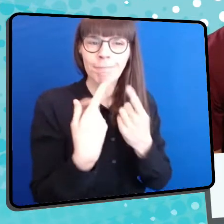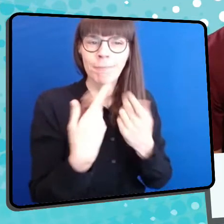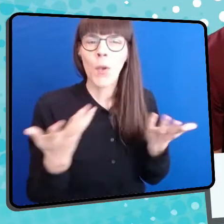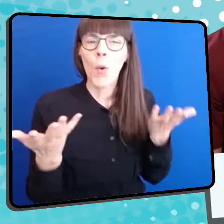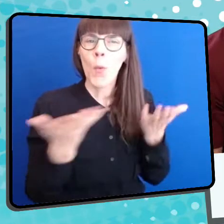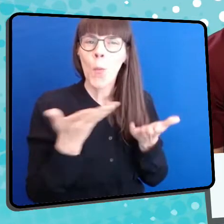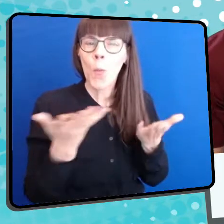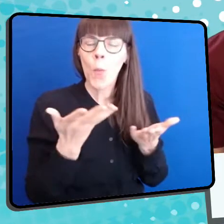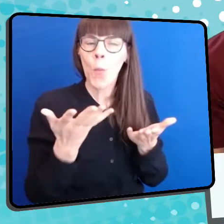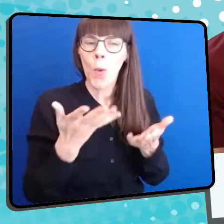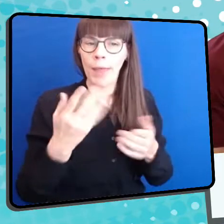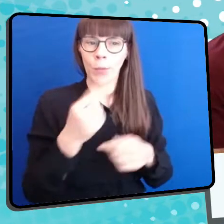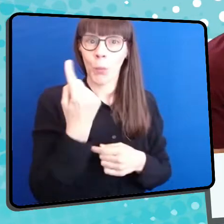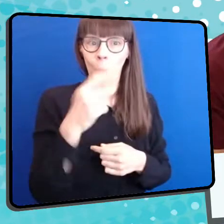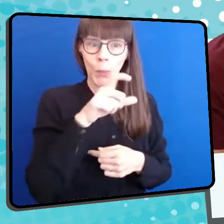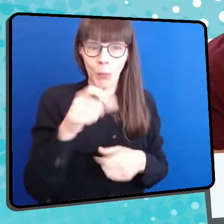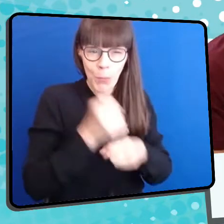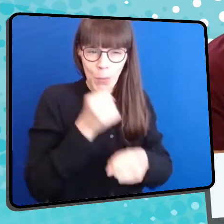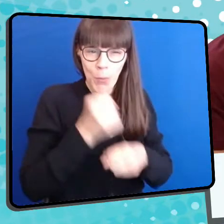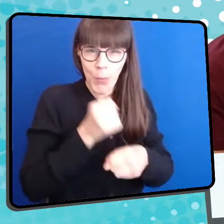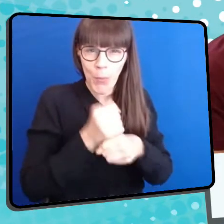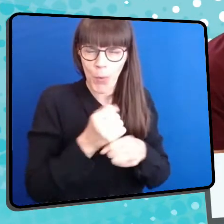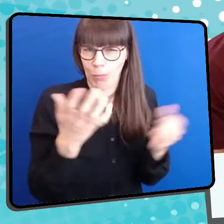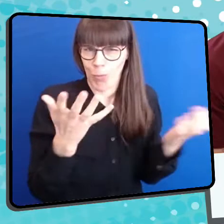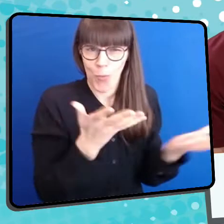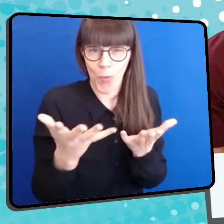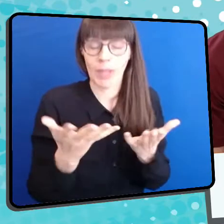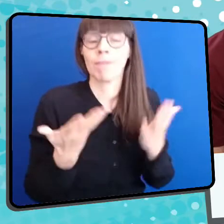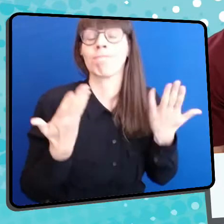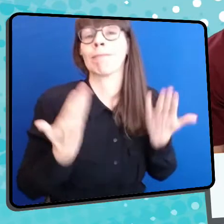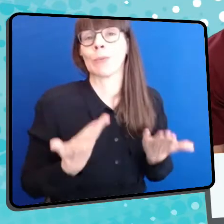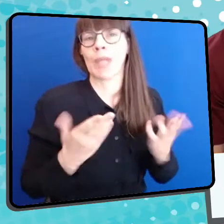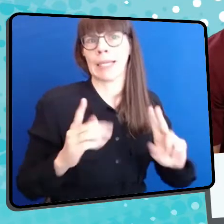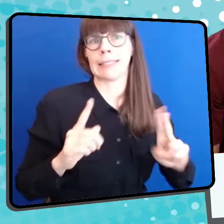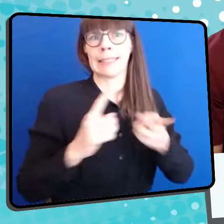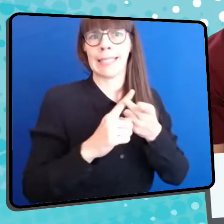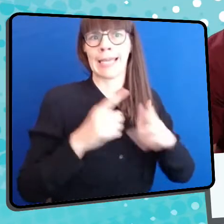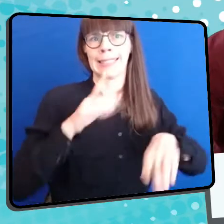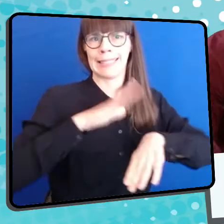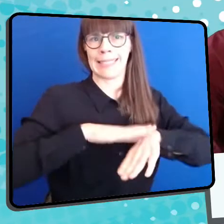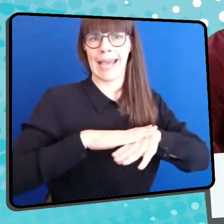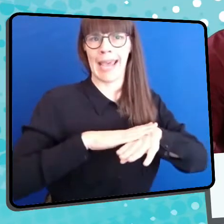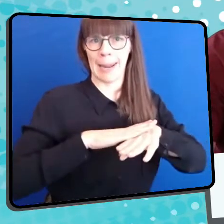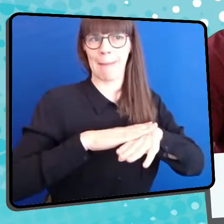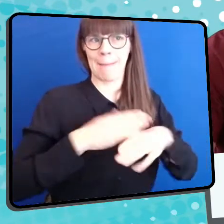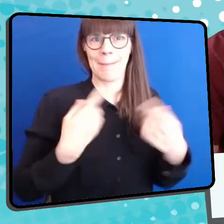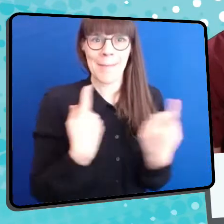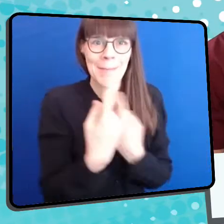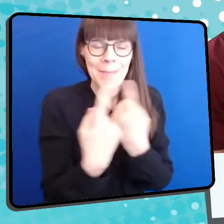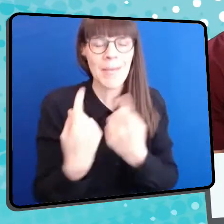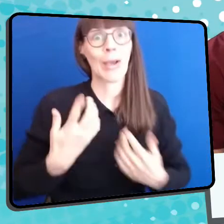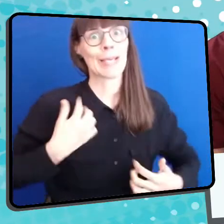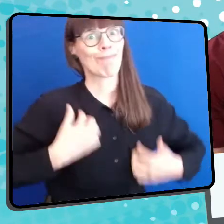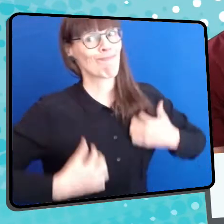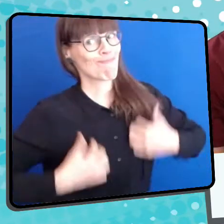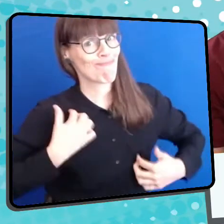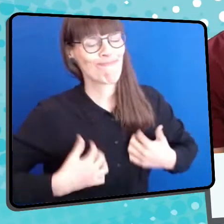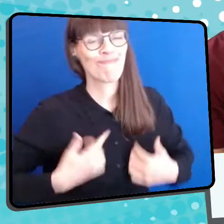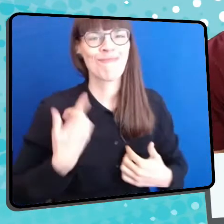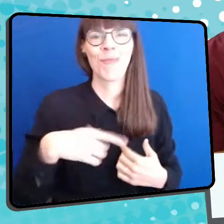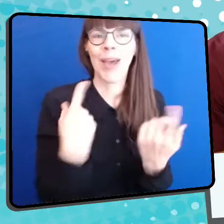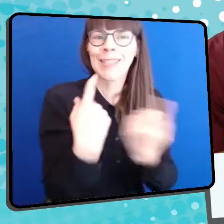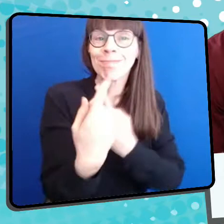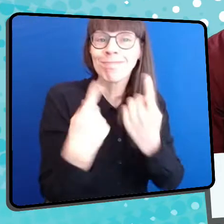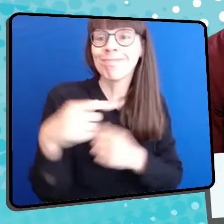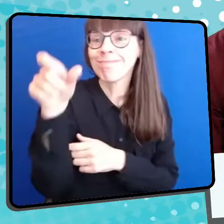week. So this is the second episode, and we couldn't be more excited to start talking with our guests and learn about what they